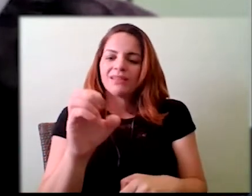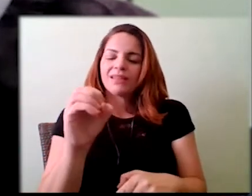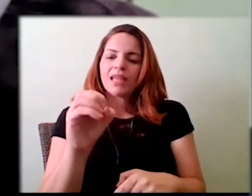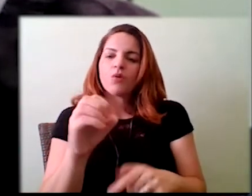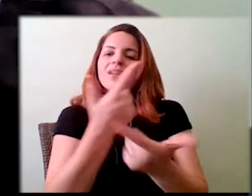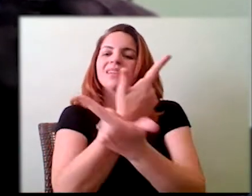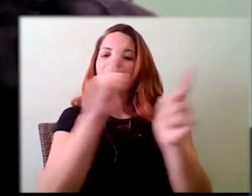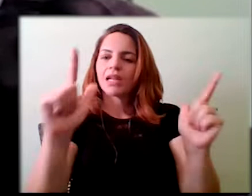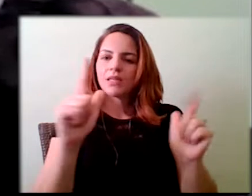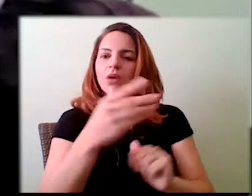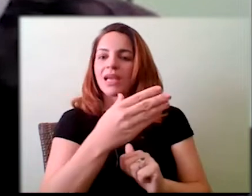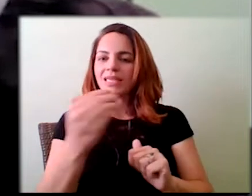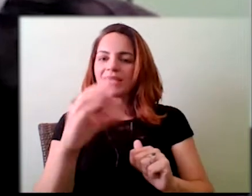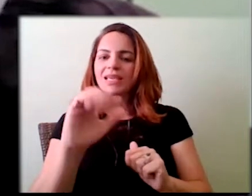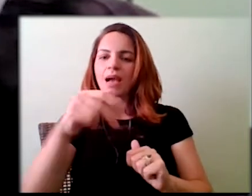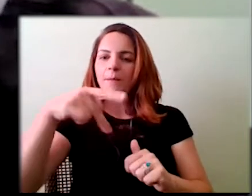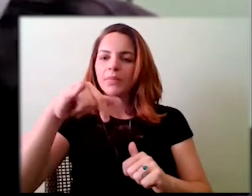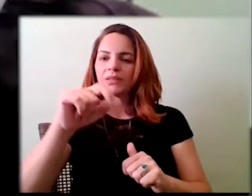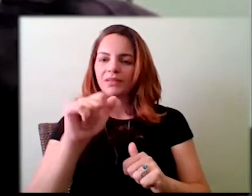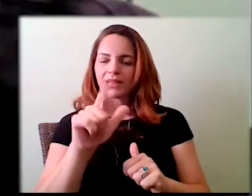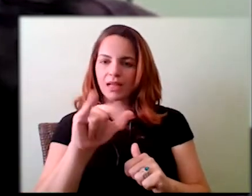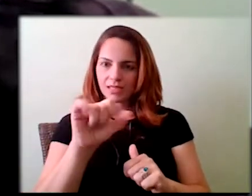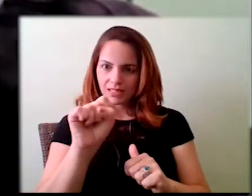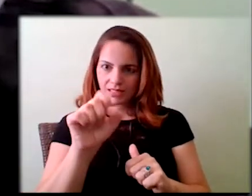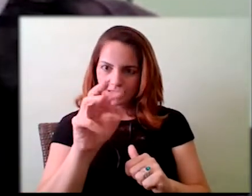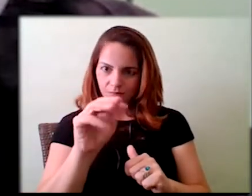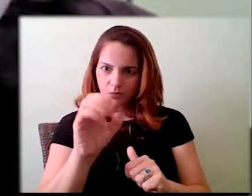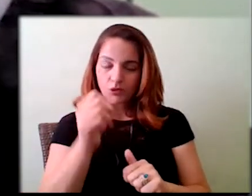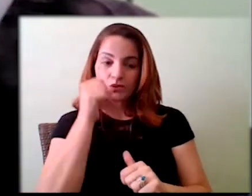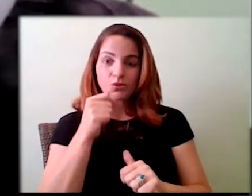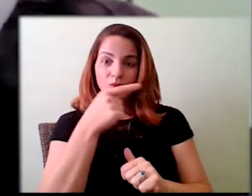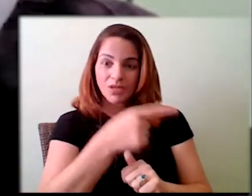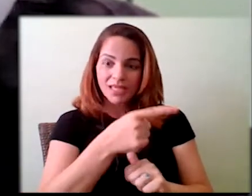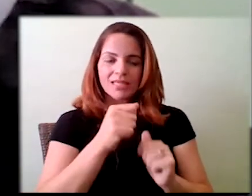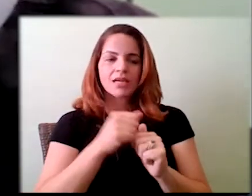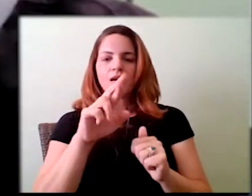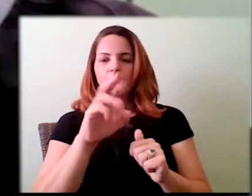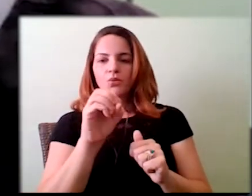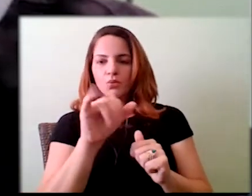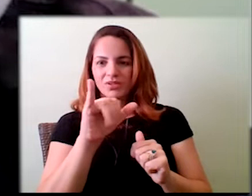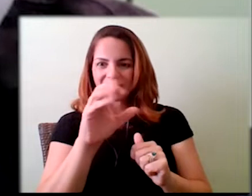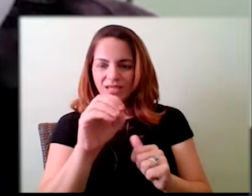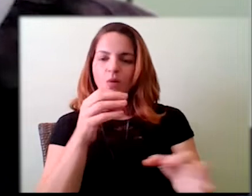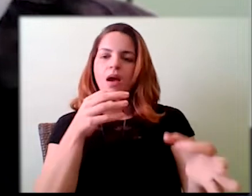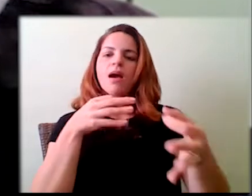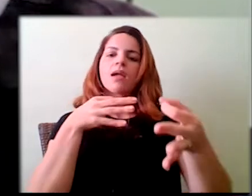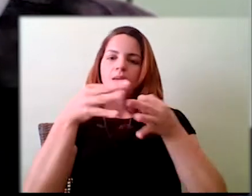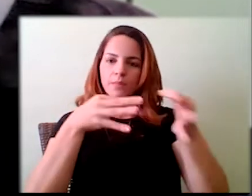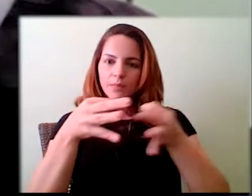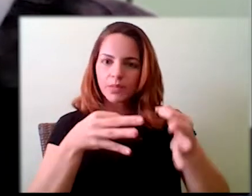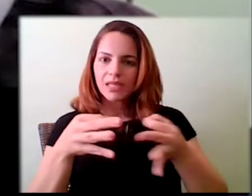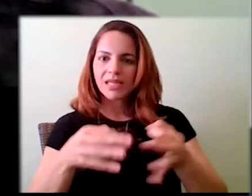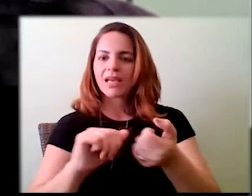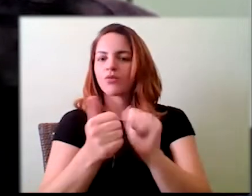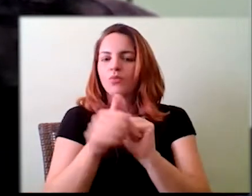Rocio Zambrana develops the concept of neoliberal coloniality in light of Puerto Rico's debt crisis. Drawing